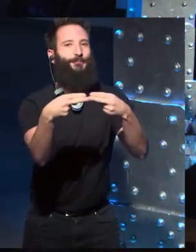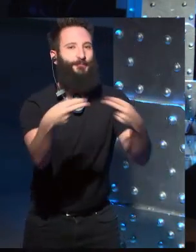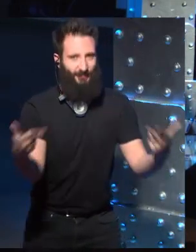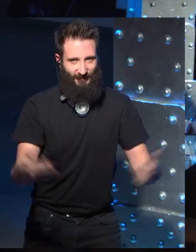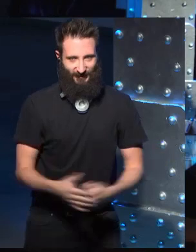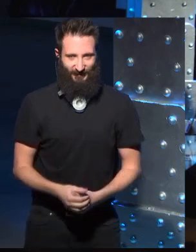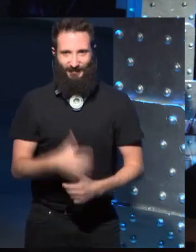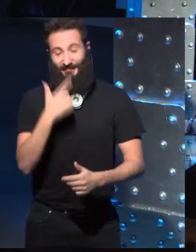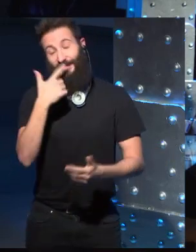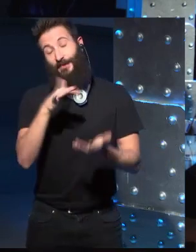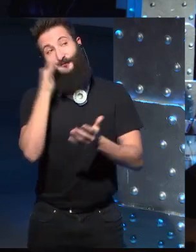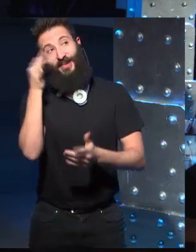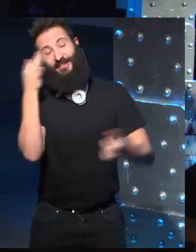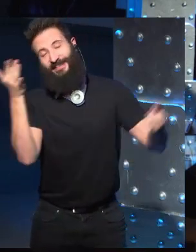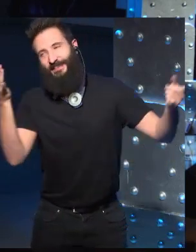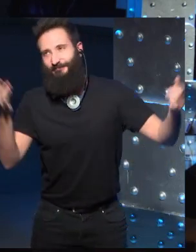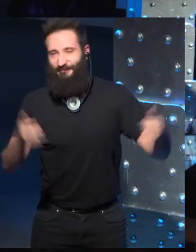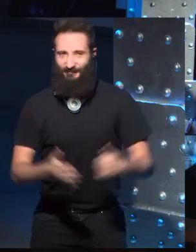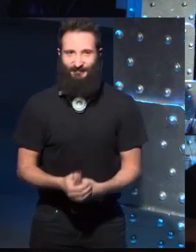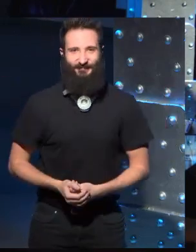The French, huh?